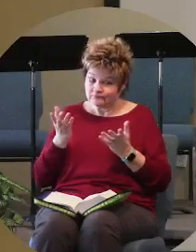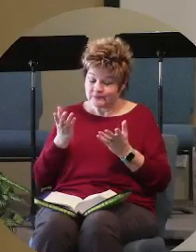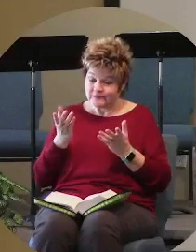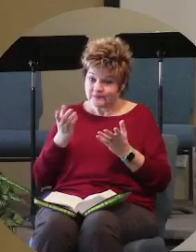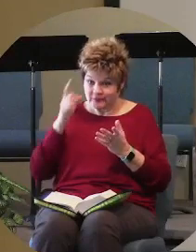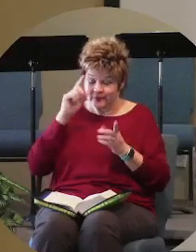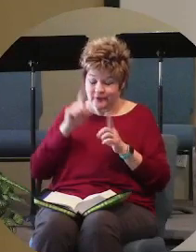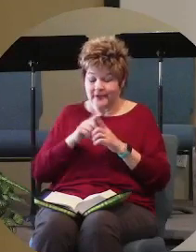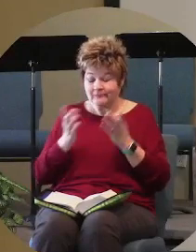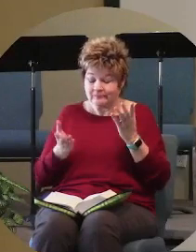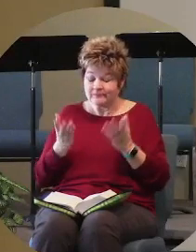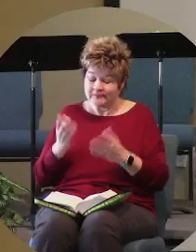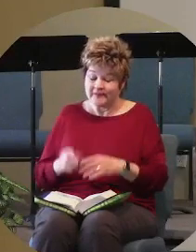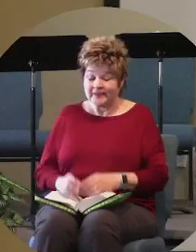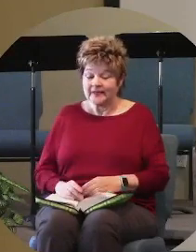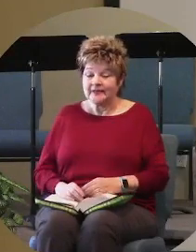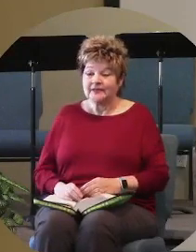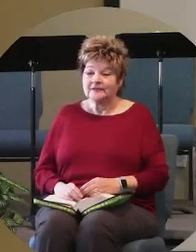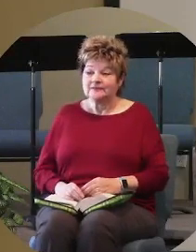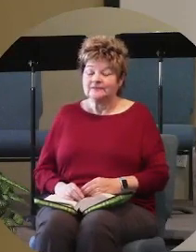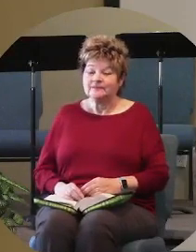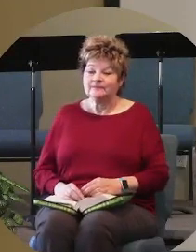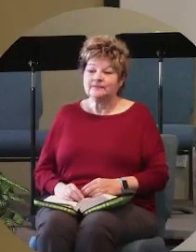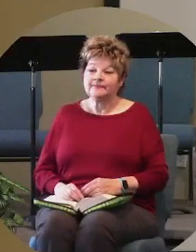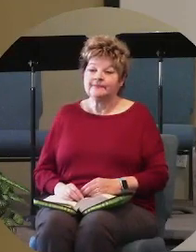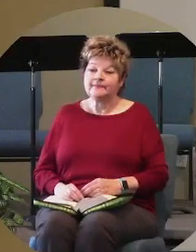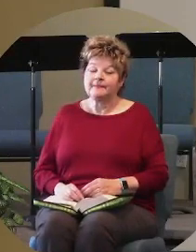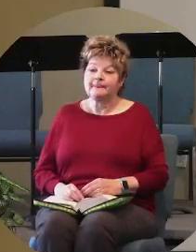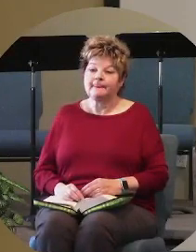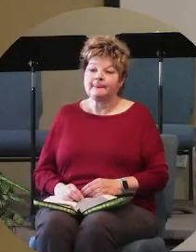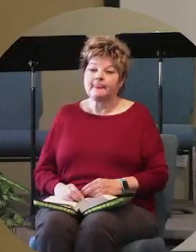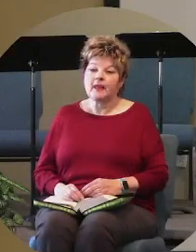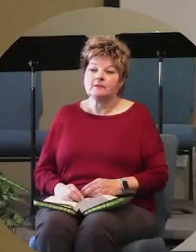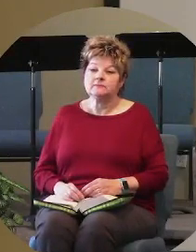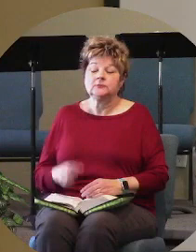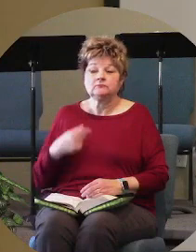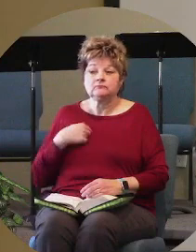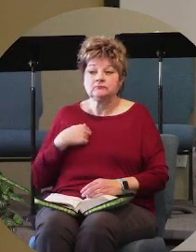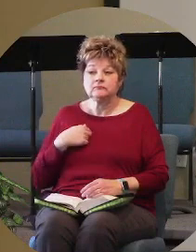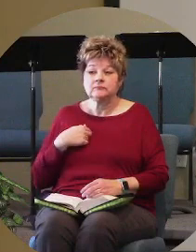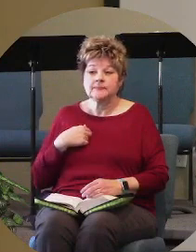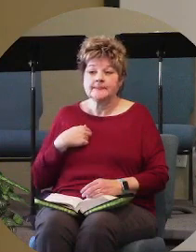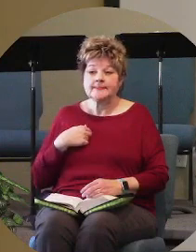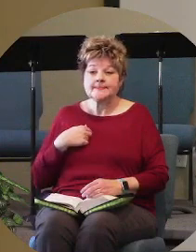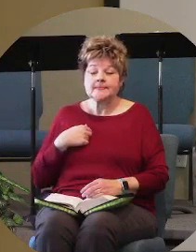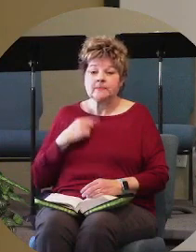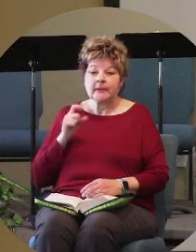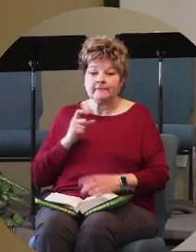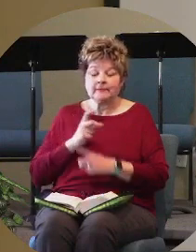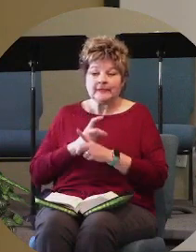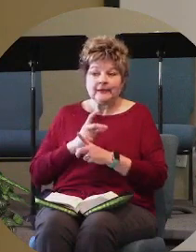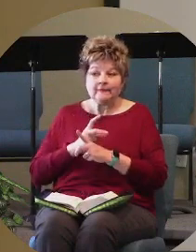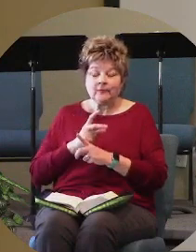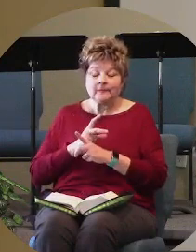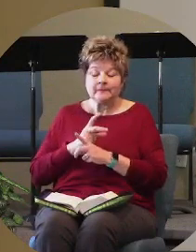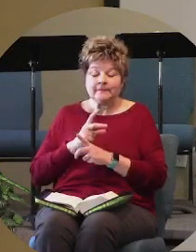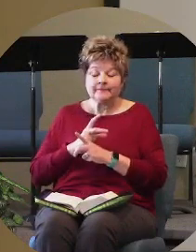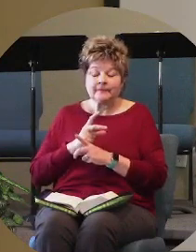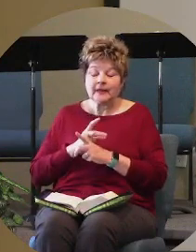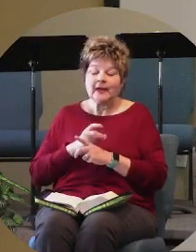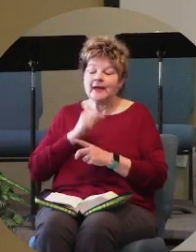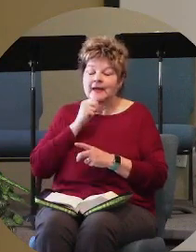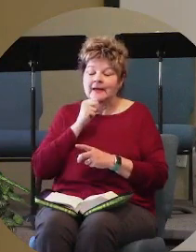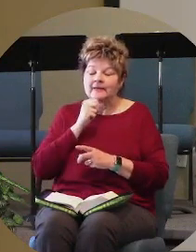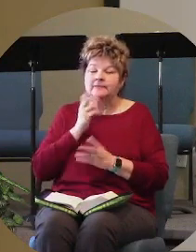Agree? Okay. So I have to be careful, right? I'm not supposed